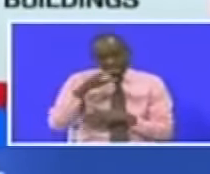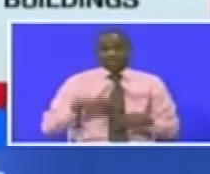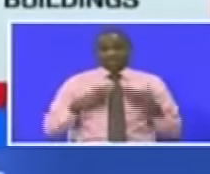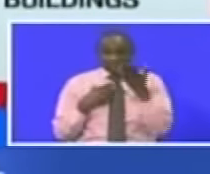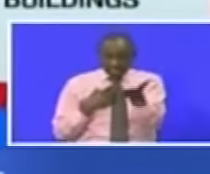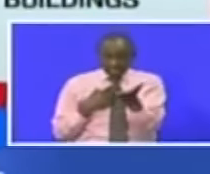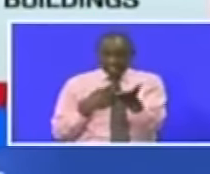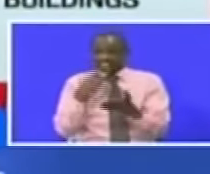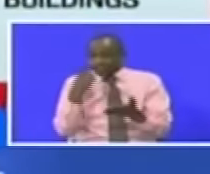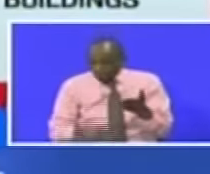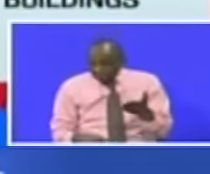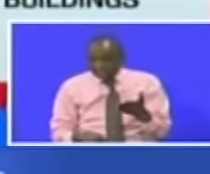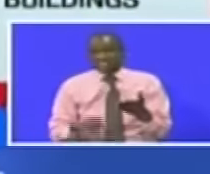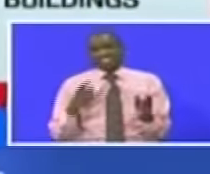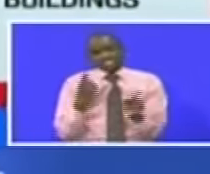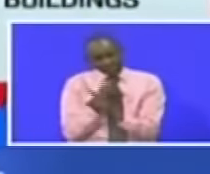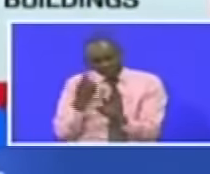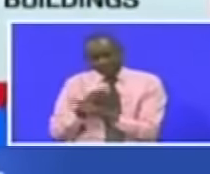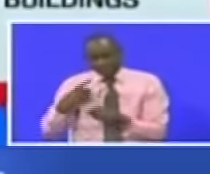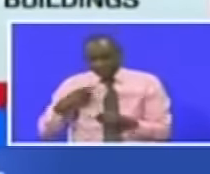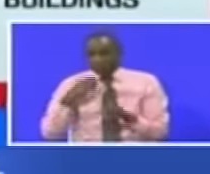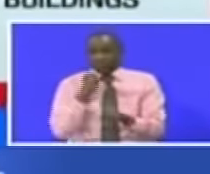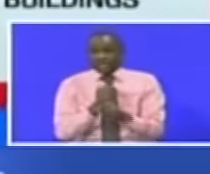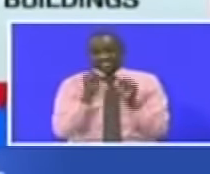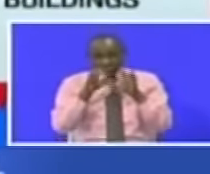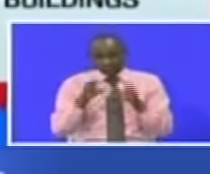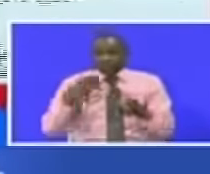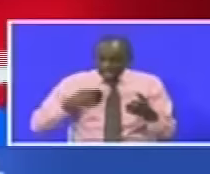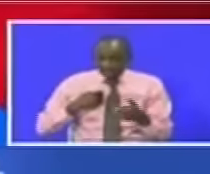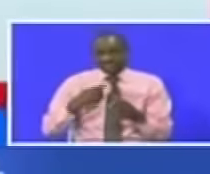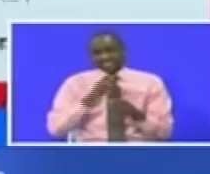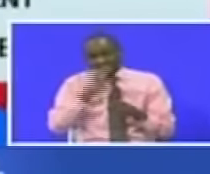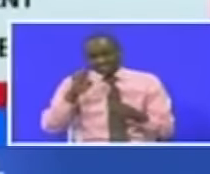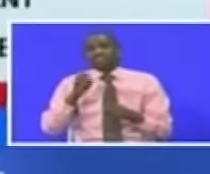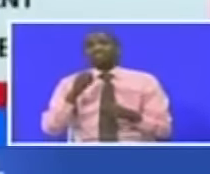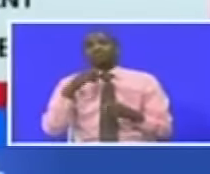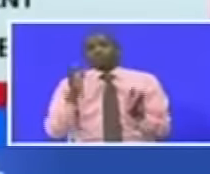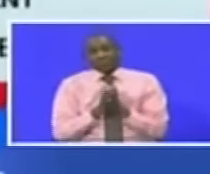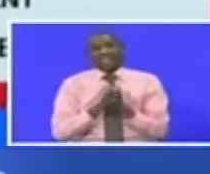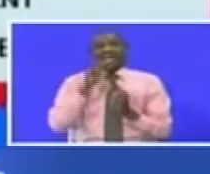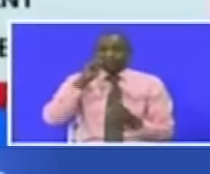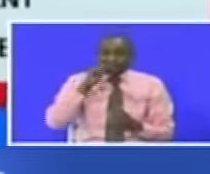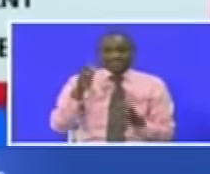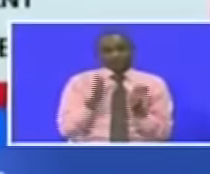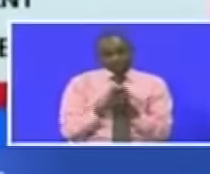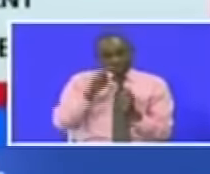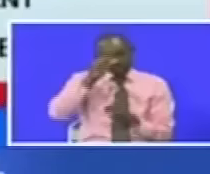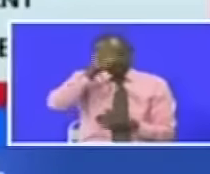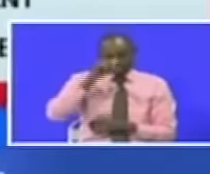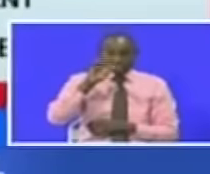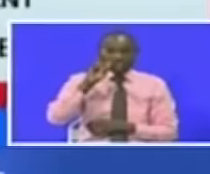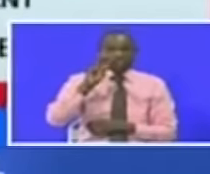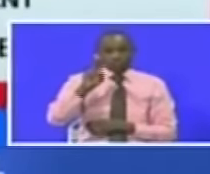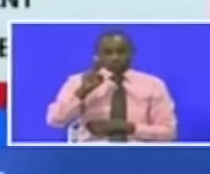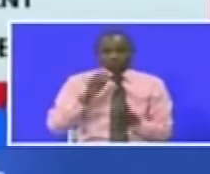The statement adds that city offices and commercial buildings will extend eastwards to Uthiru and Kabete. On the other hand, Donholm and